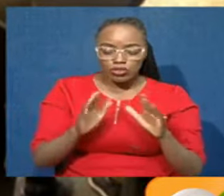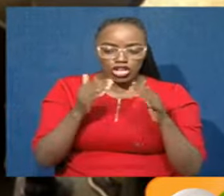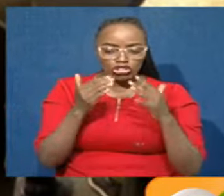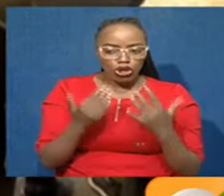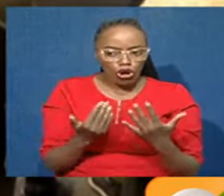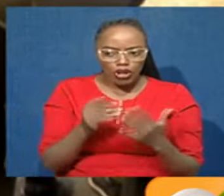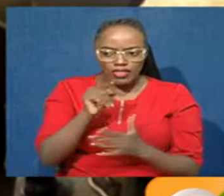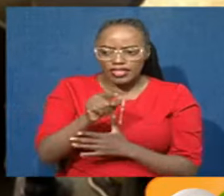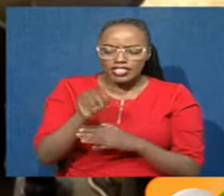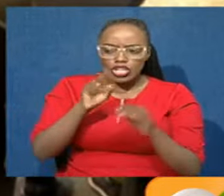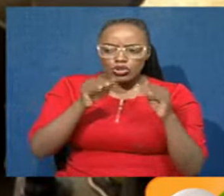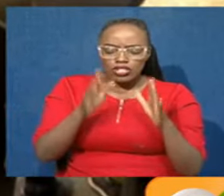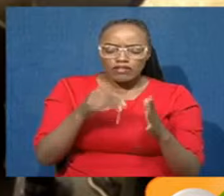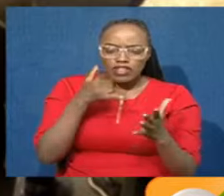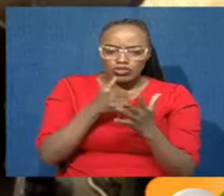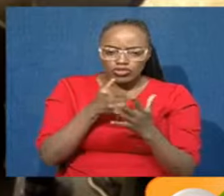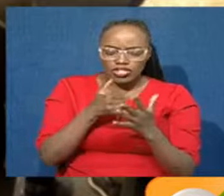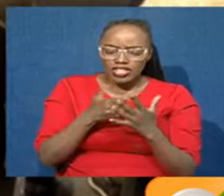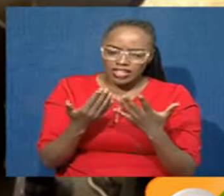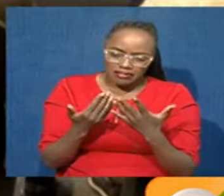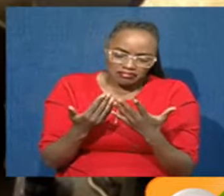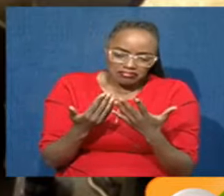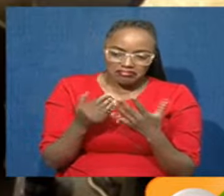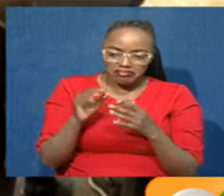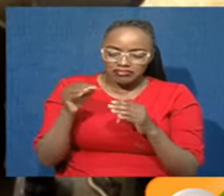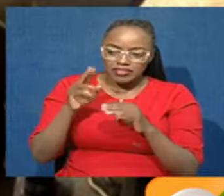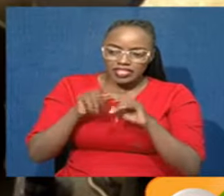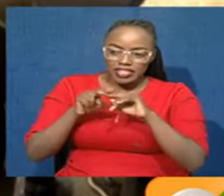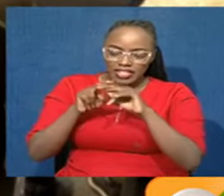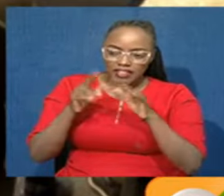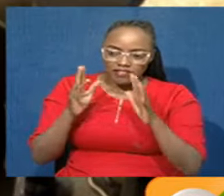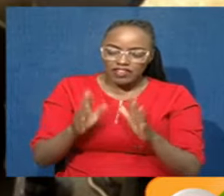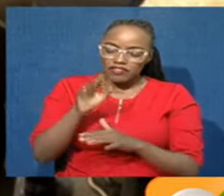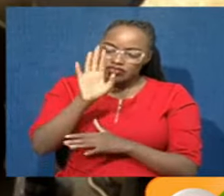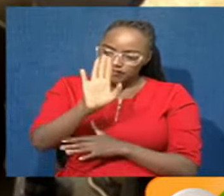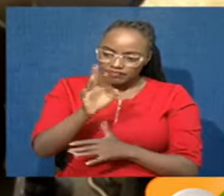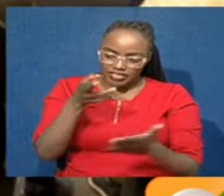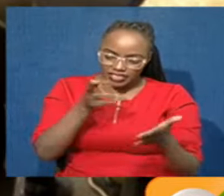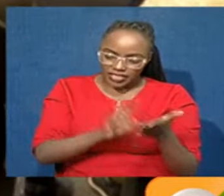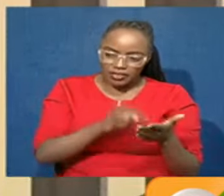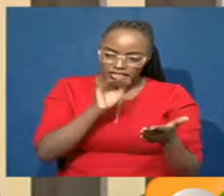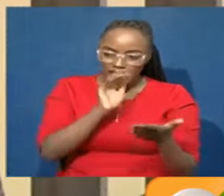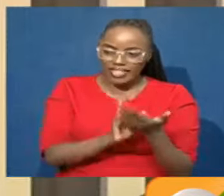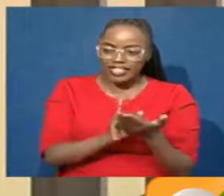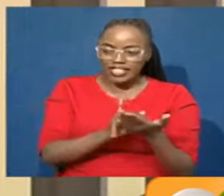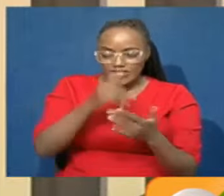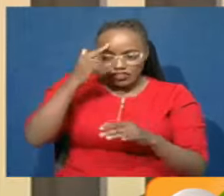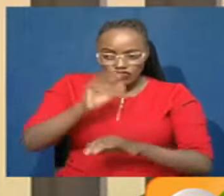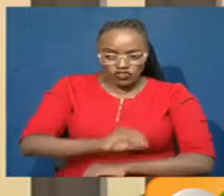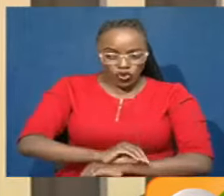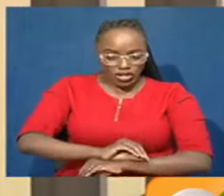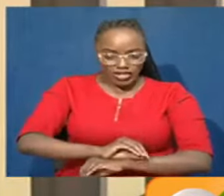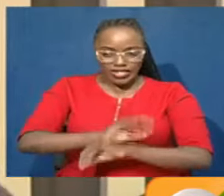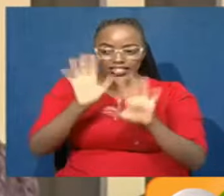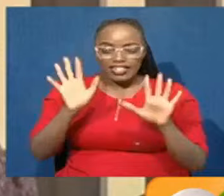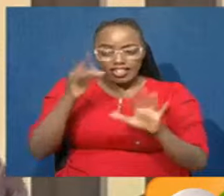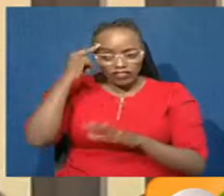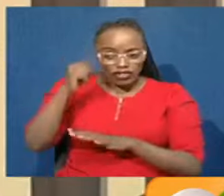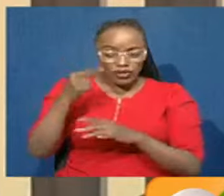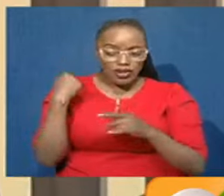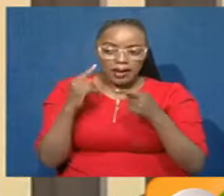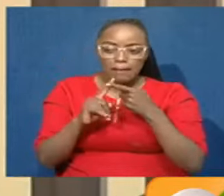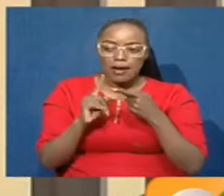or contributors plus their beneficiaries or dependents? Let me repeat again for clear for you. Number